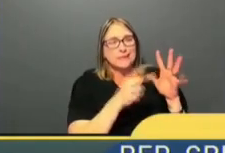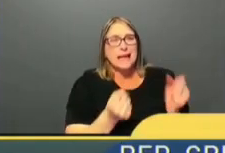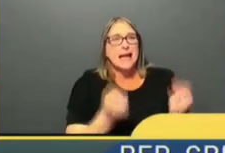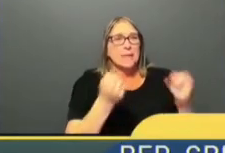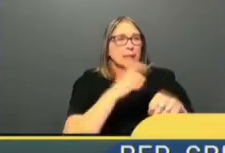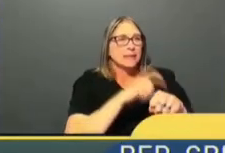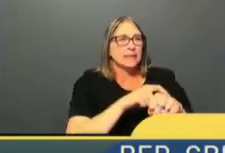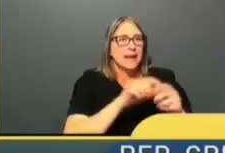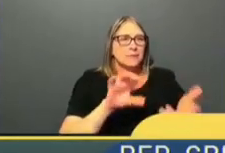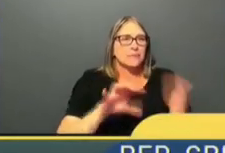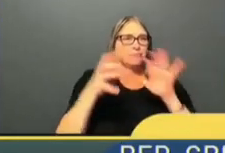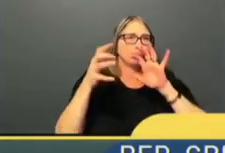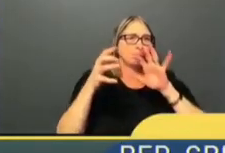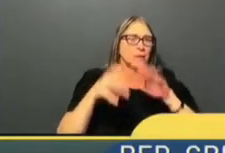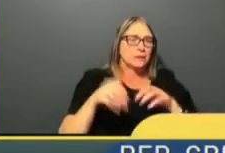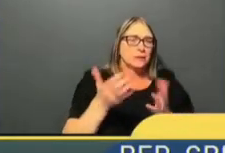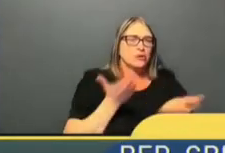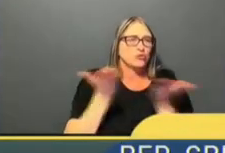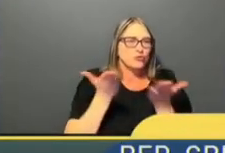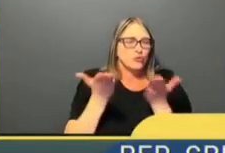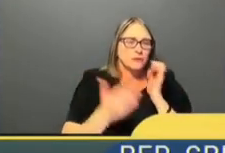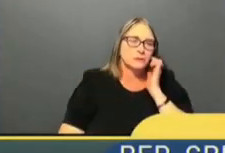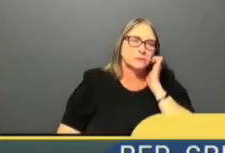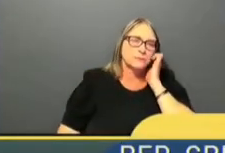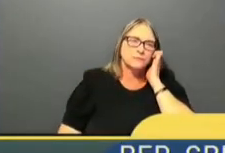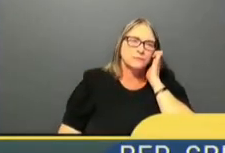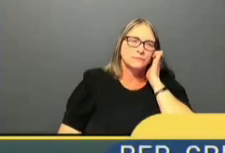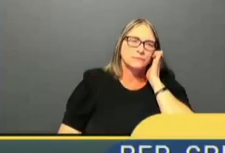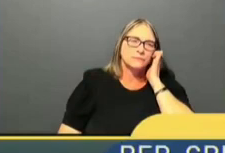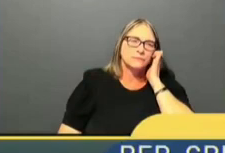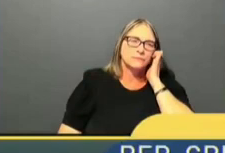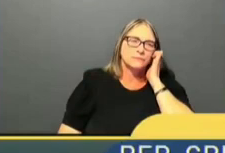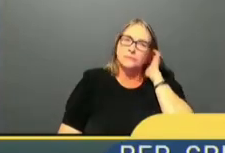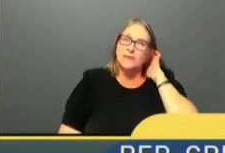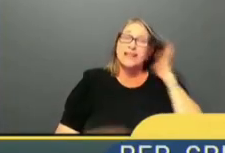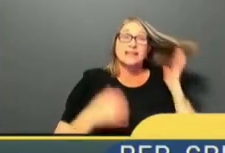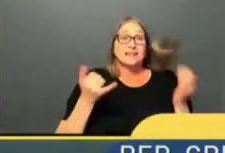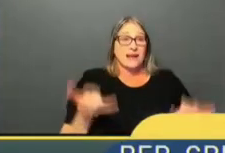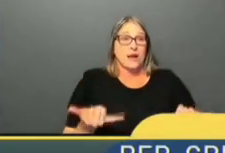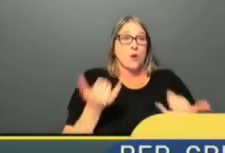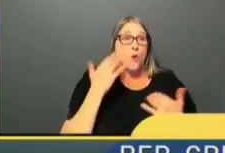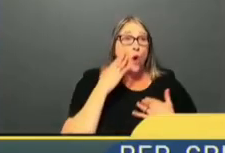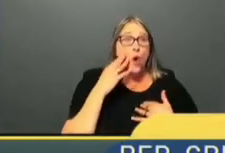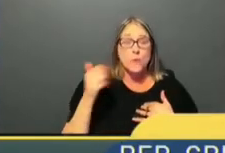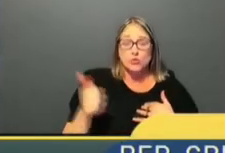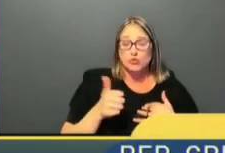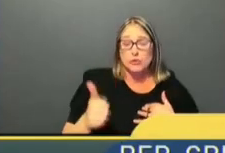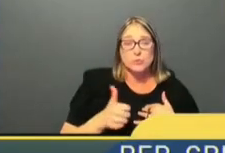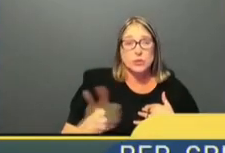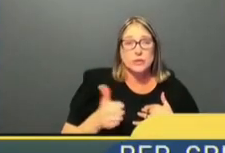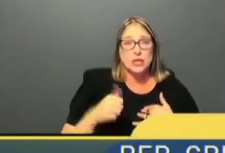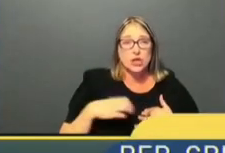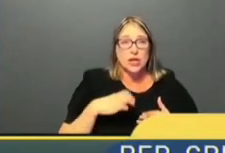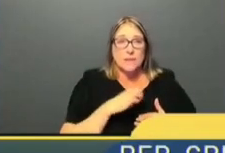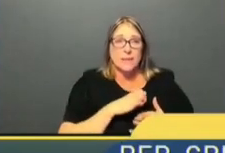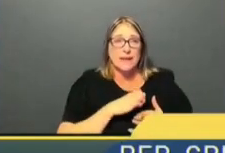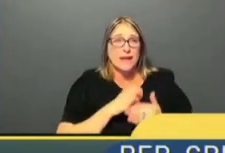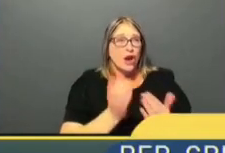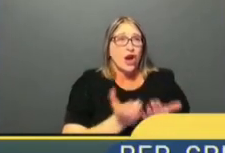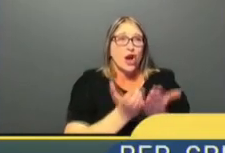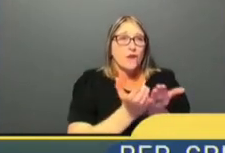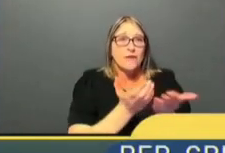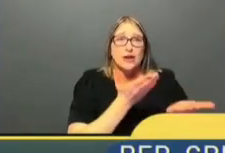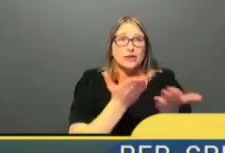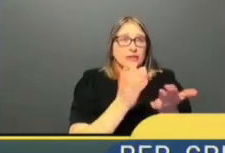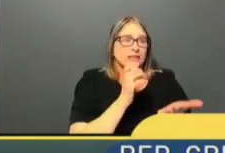as a commuter. We now know on the Transportation Committee, the same way we know across the state, that our ferry service is no longer delivering to